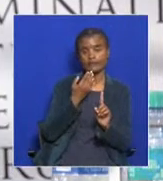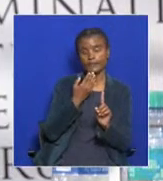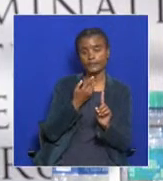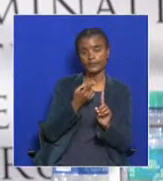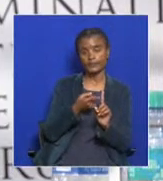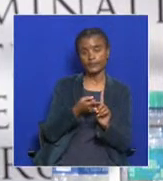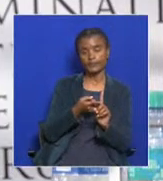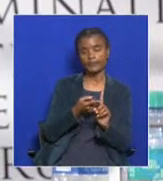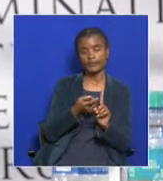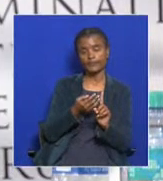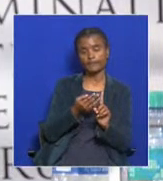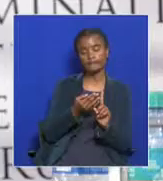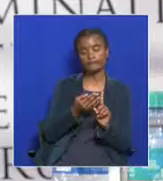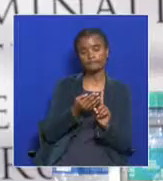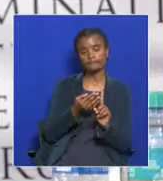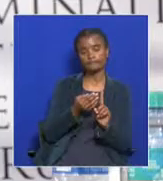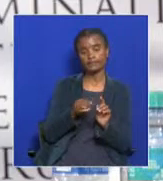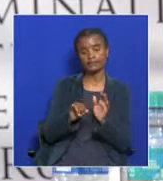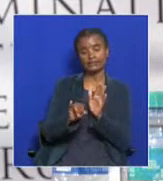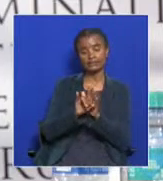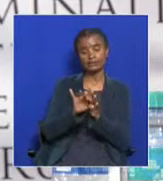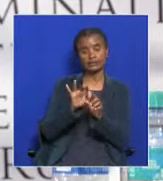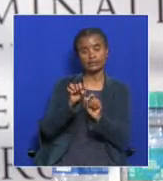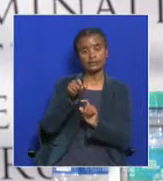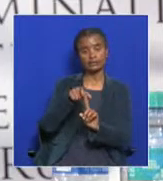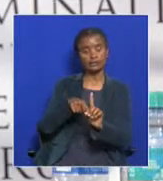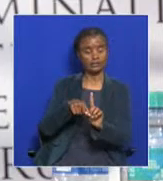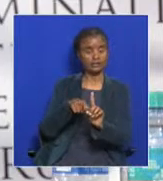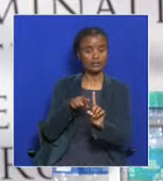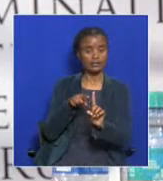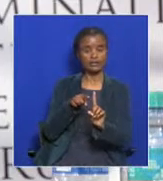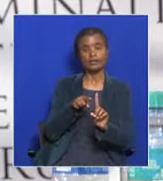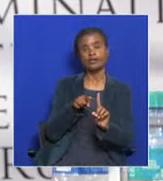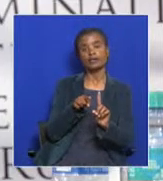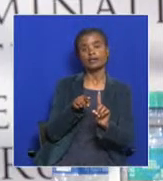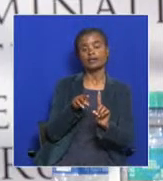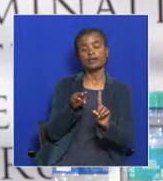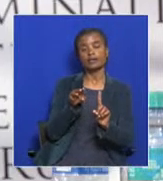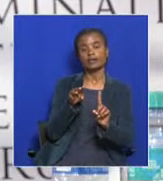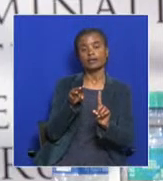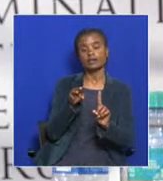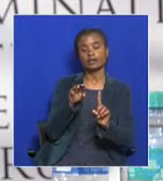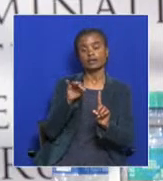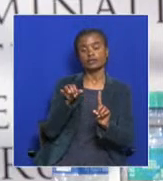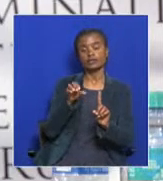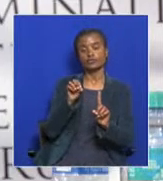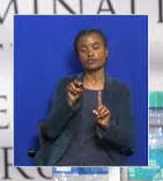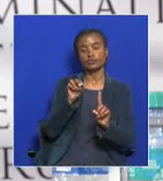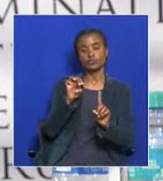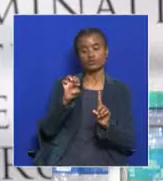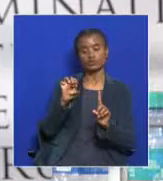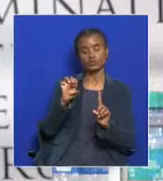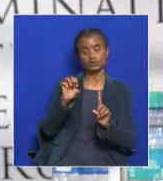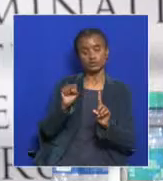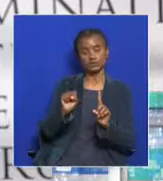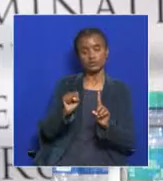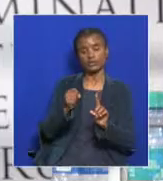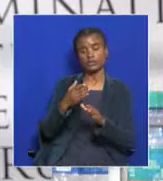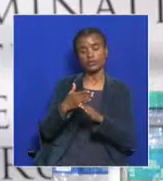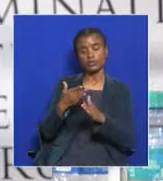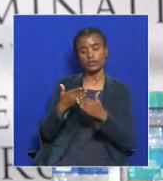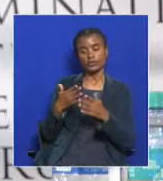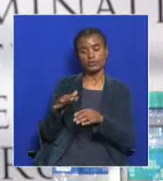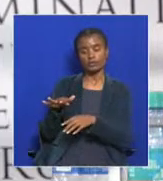Detective Sergeant Morne Clayton Jones, stationed at Port Shepstone SAPS, attached